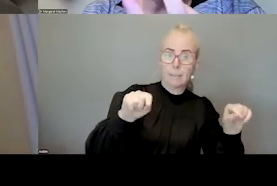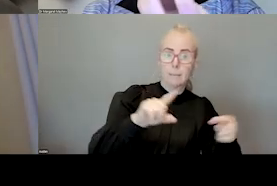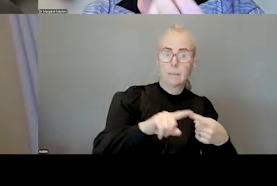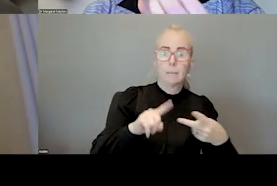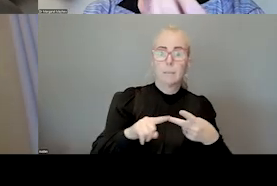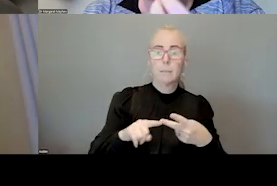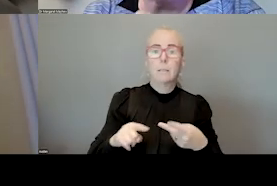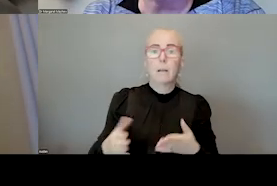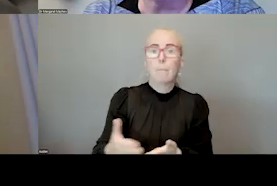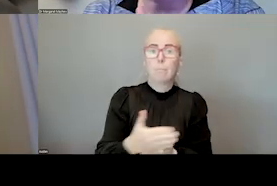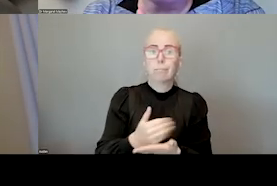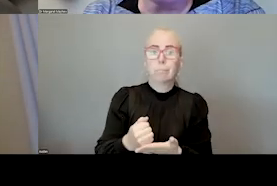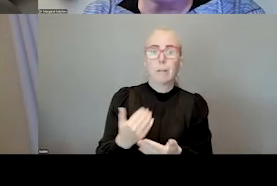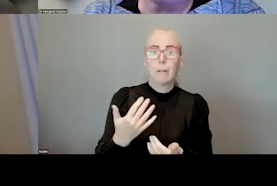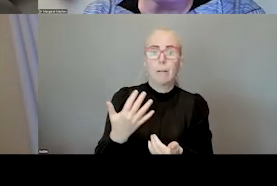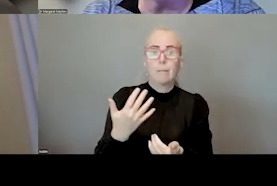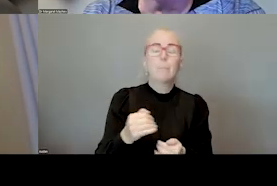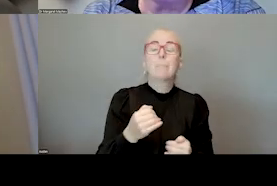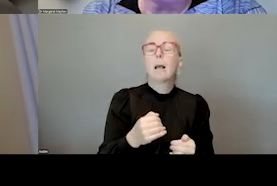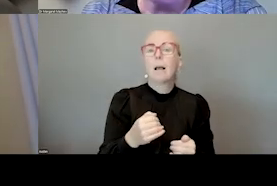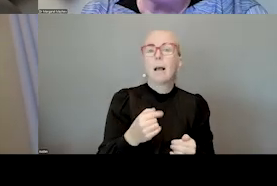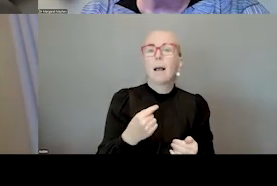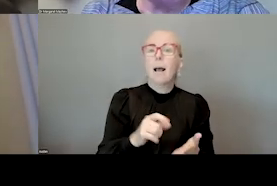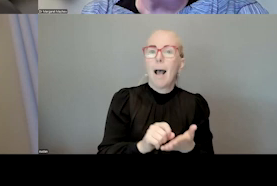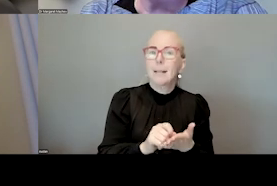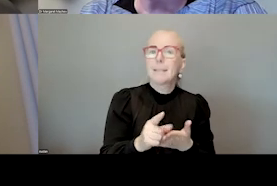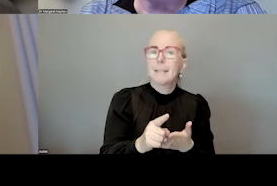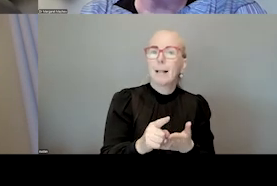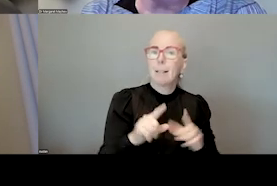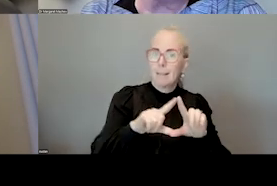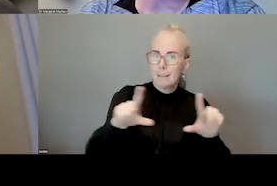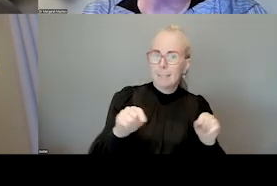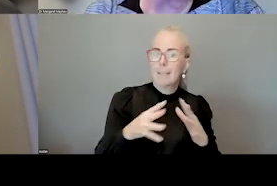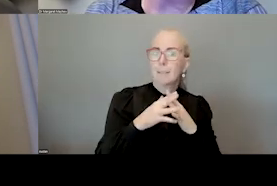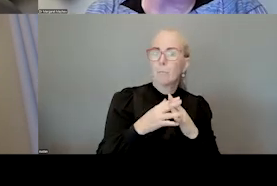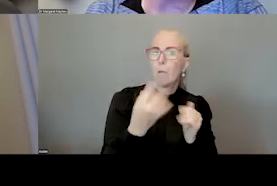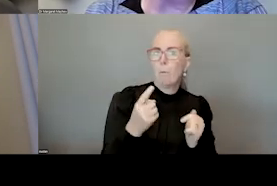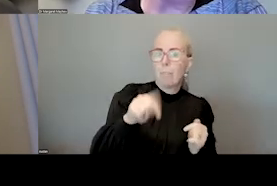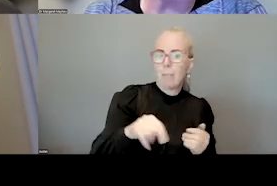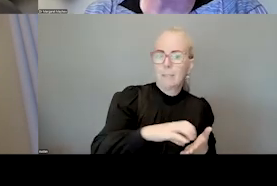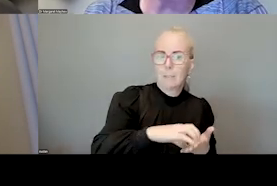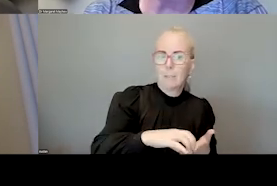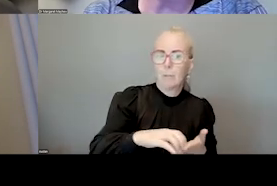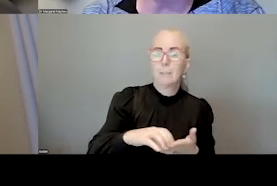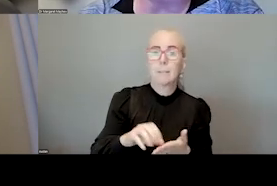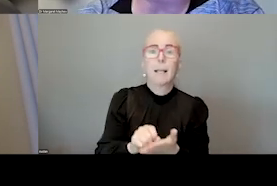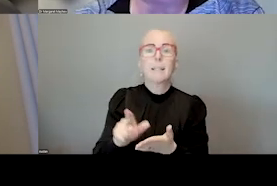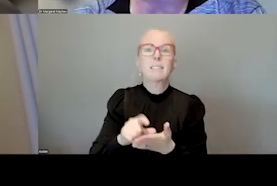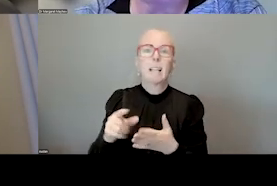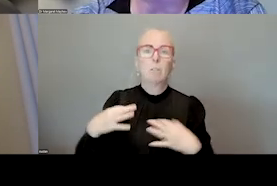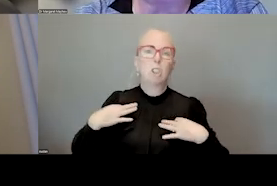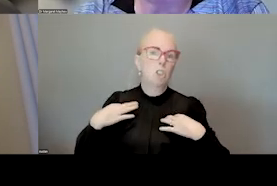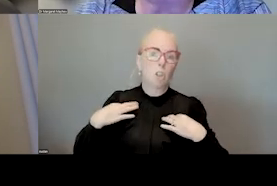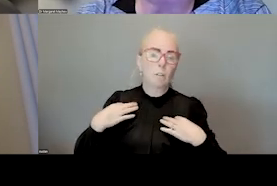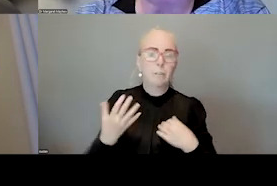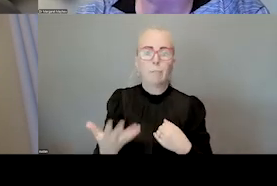little crafty zines or stickers. And then, so I put also in kind. So I often get people to give me lifts because I can't use